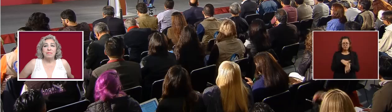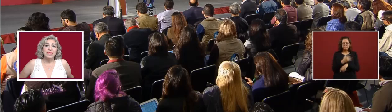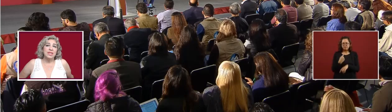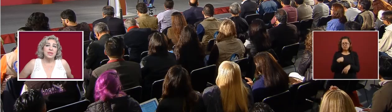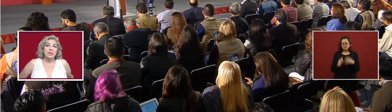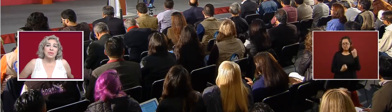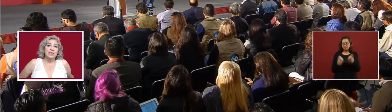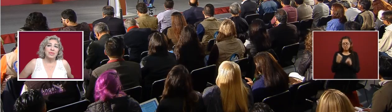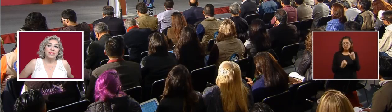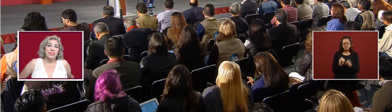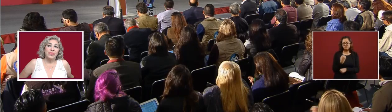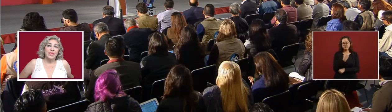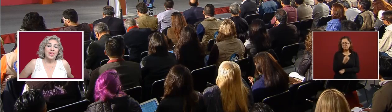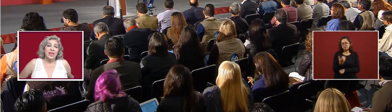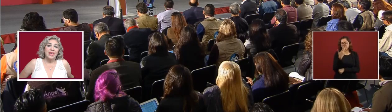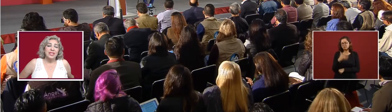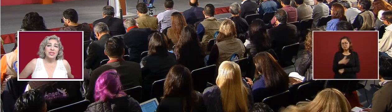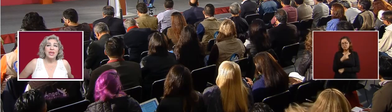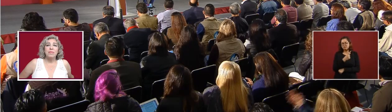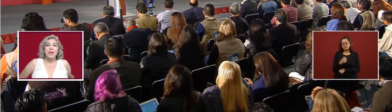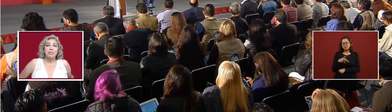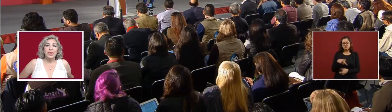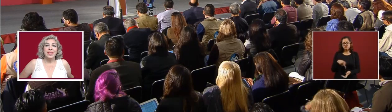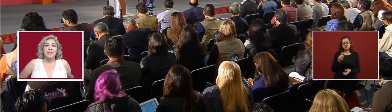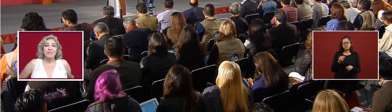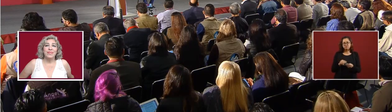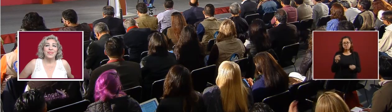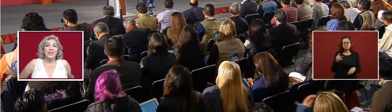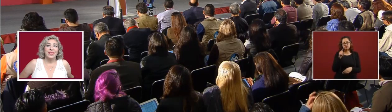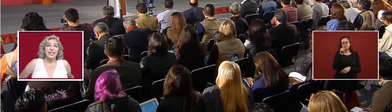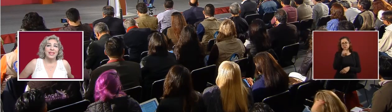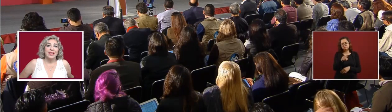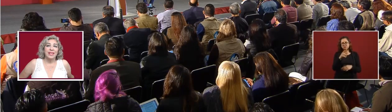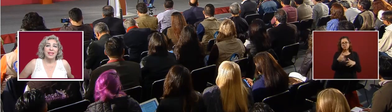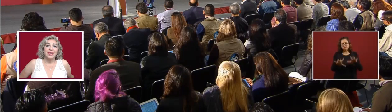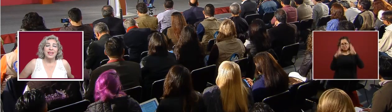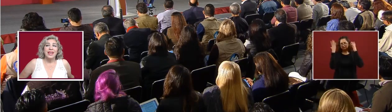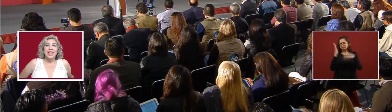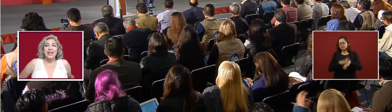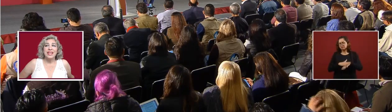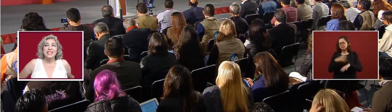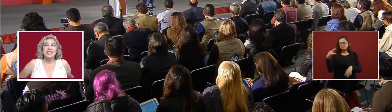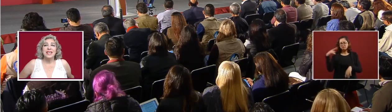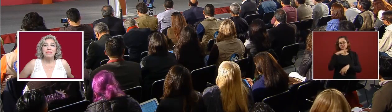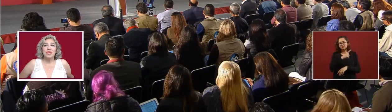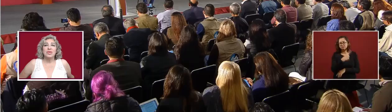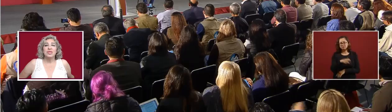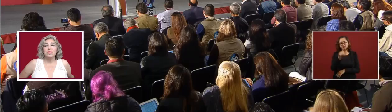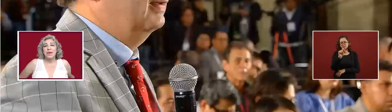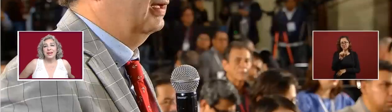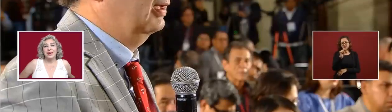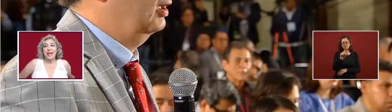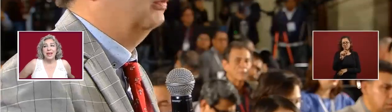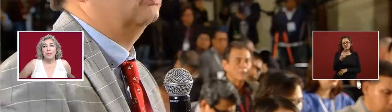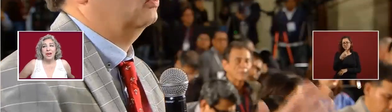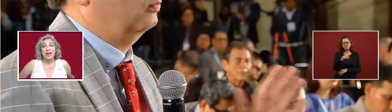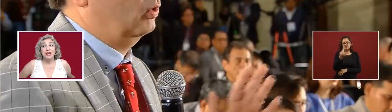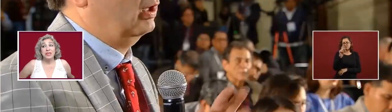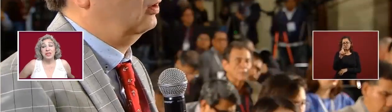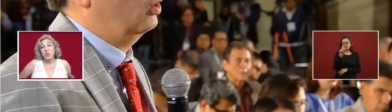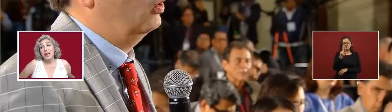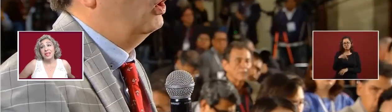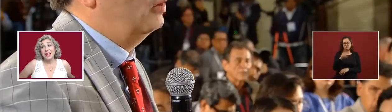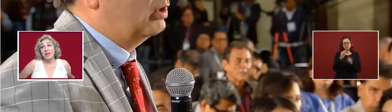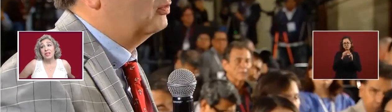for them to, to keep up with him, and his team goes to about, at about